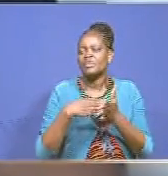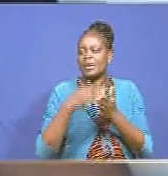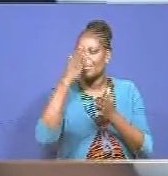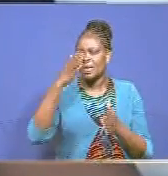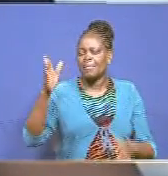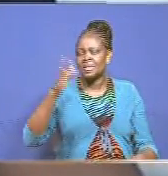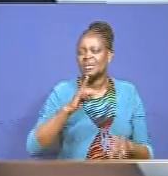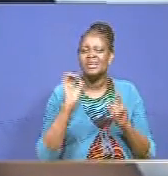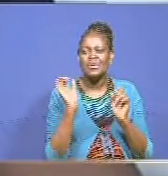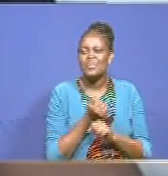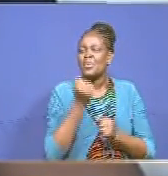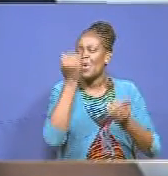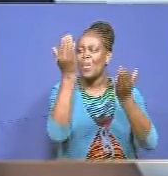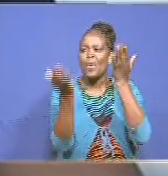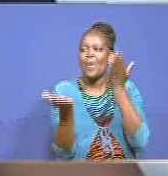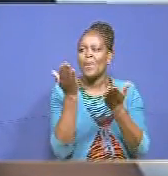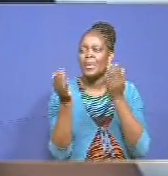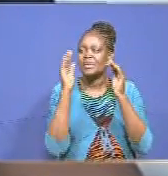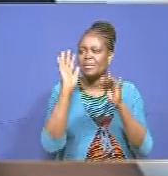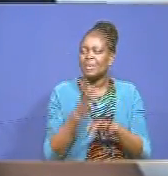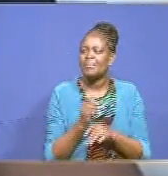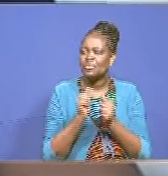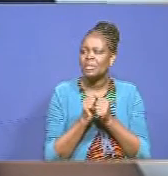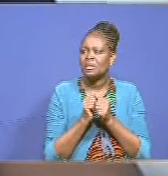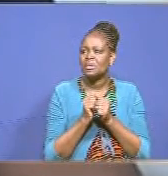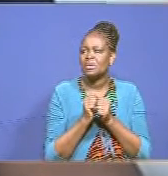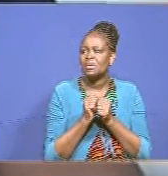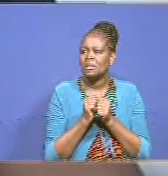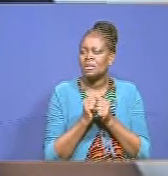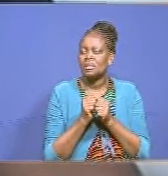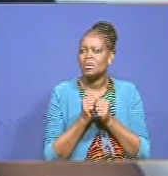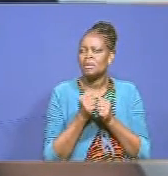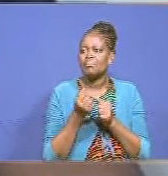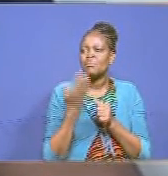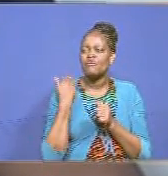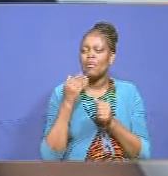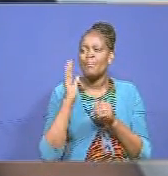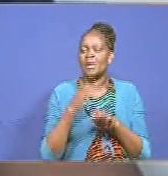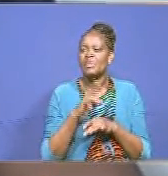We you can't compare to this parliament as the parliament of